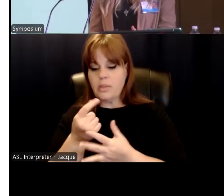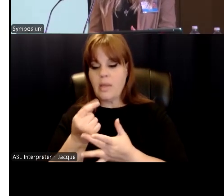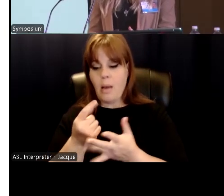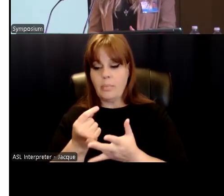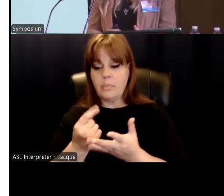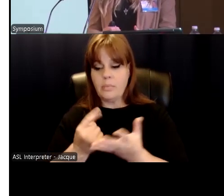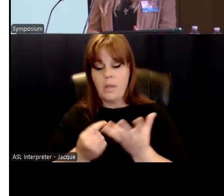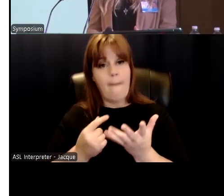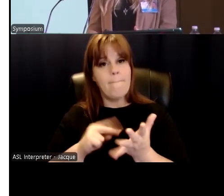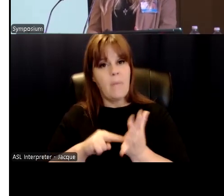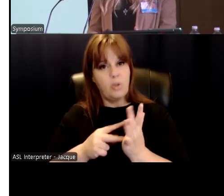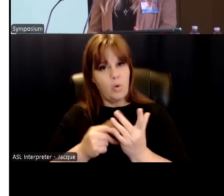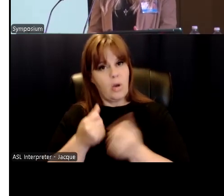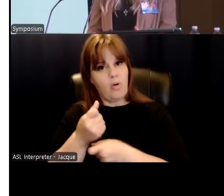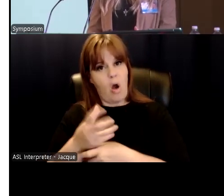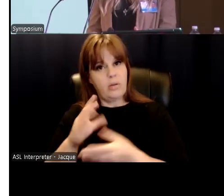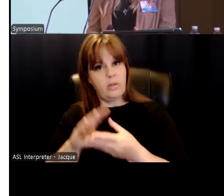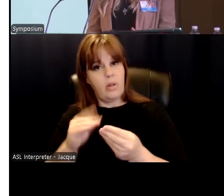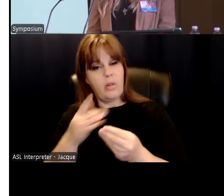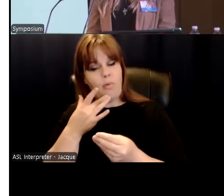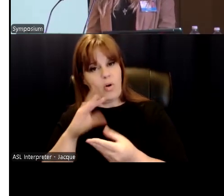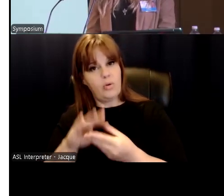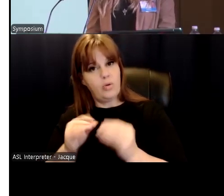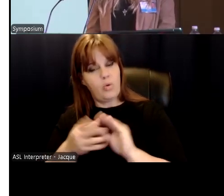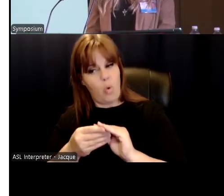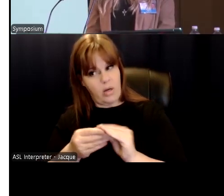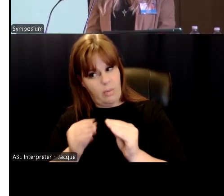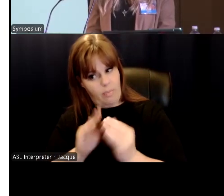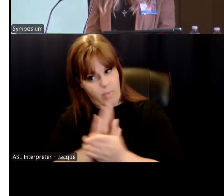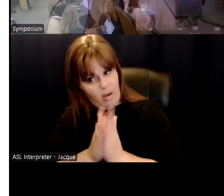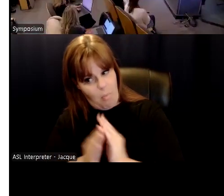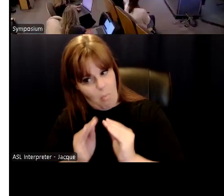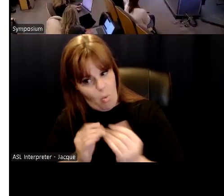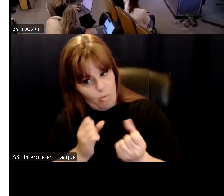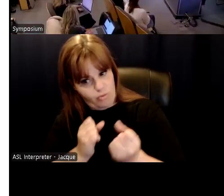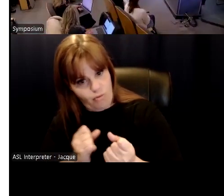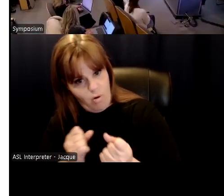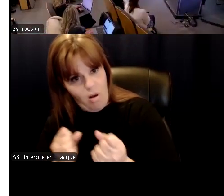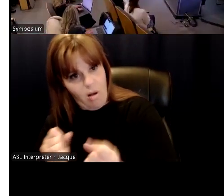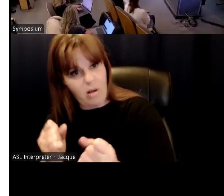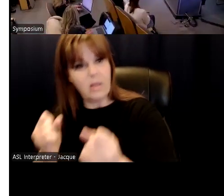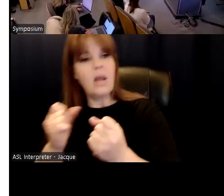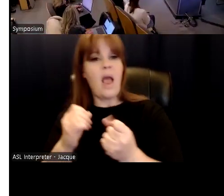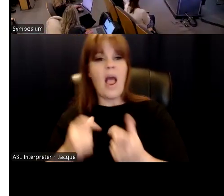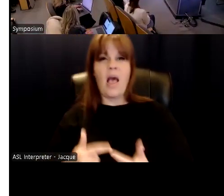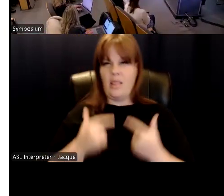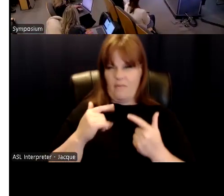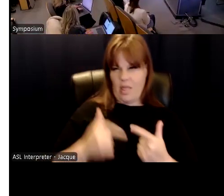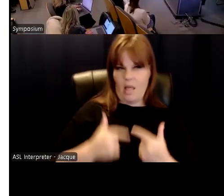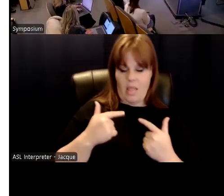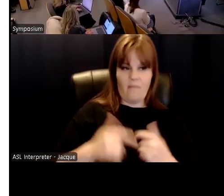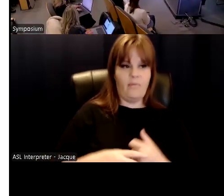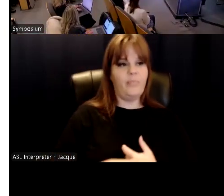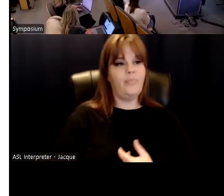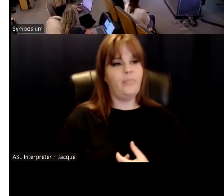preferred story and living in alignment with the story that you want to live and not the one that long COVID tells.